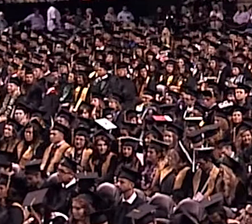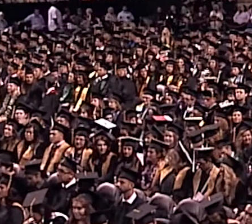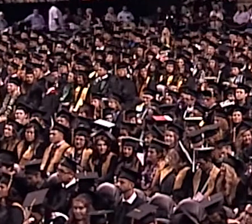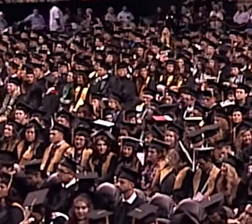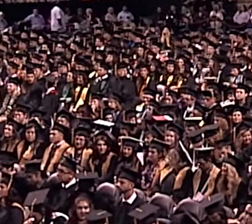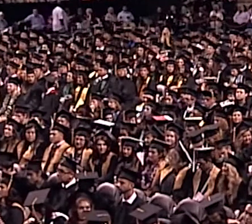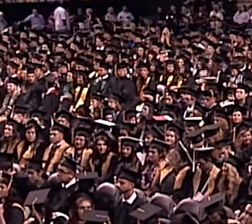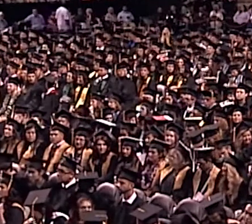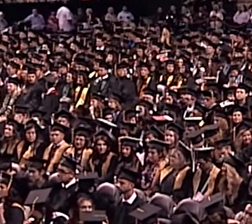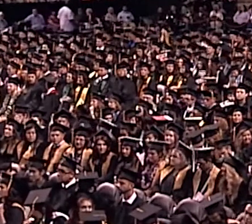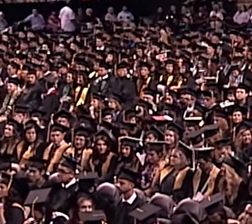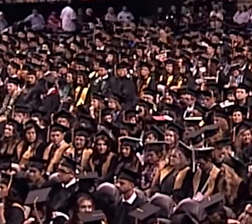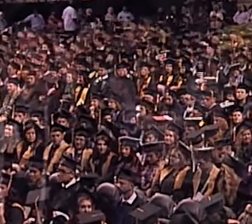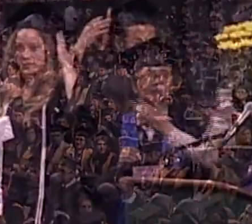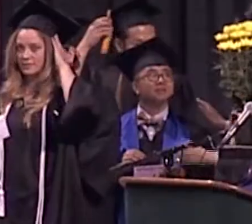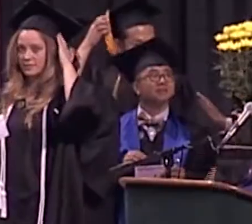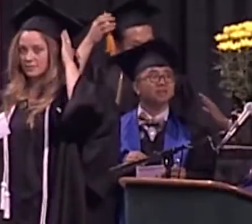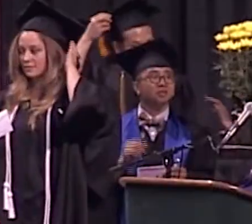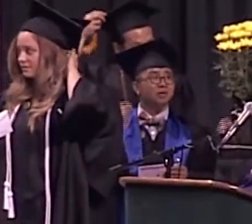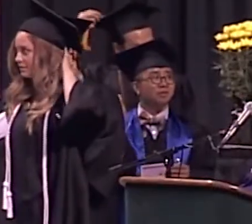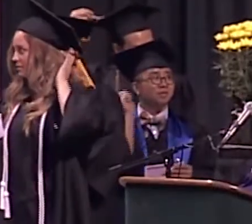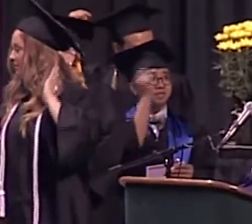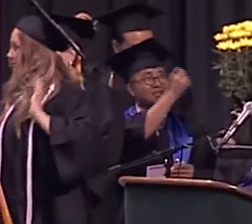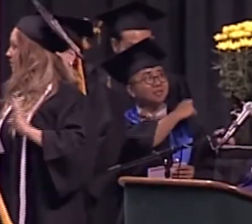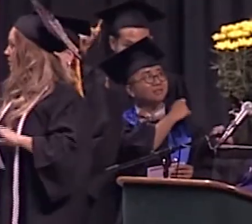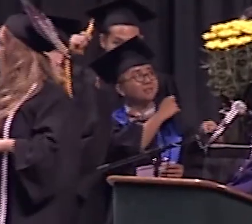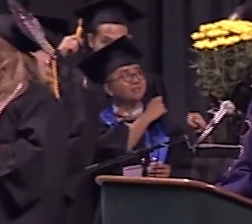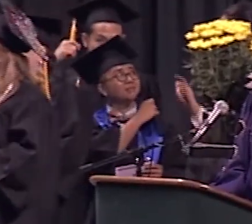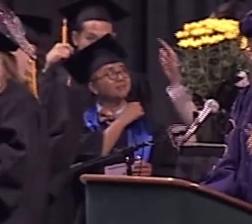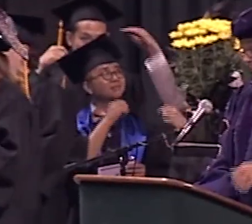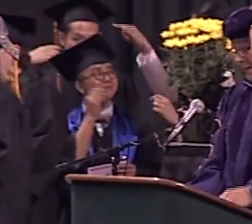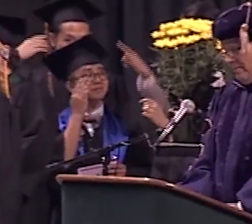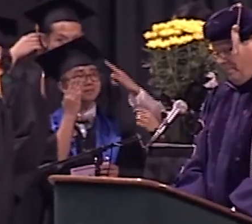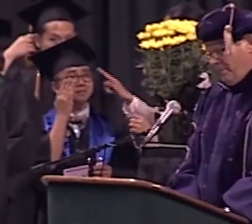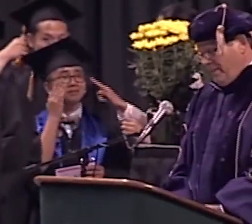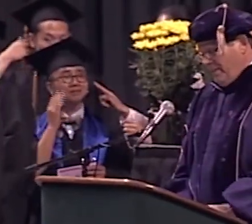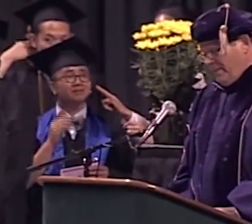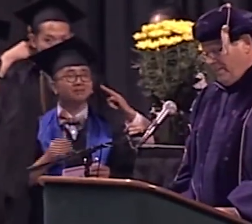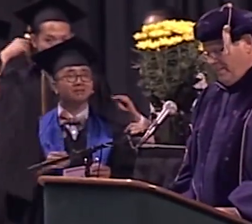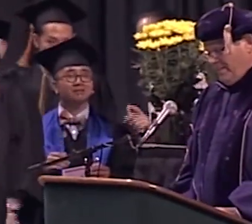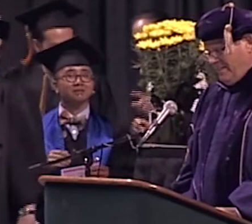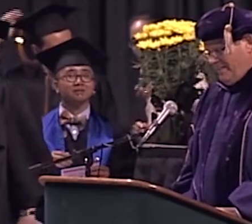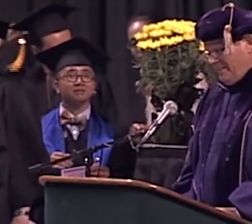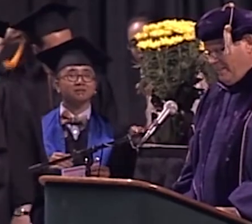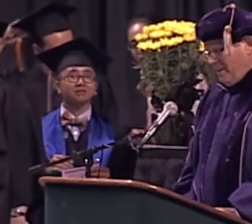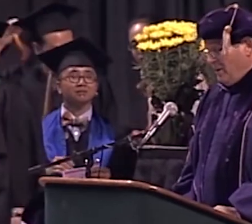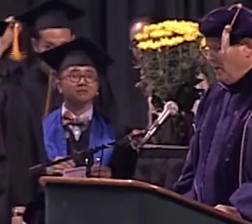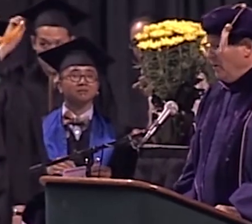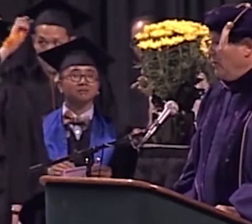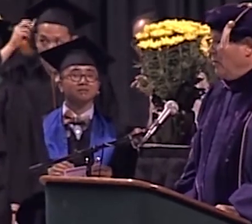Congratulations to the master degree candidates. We now move, very good, well done.